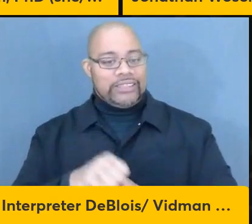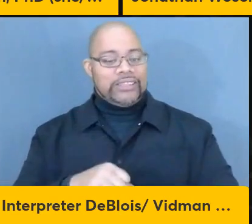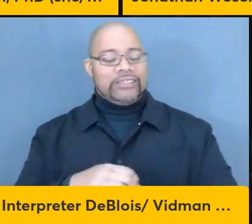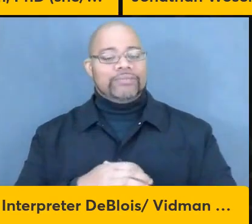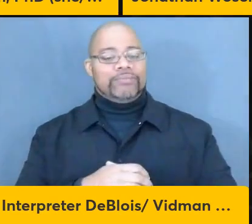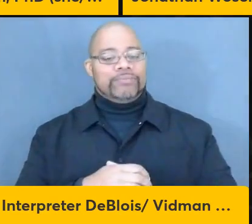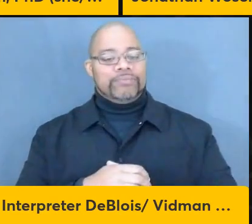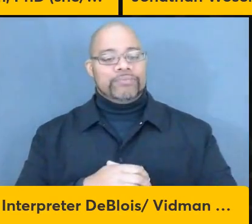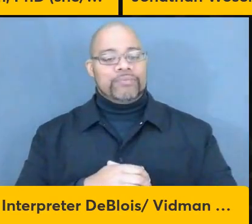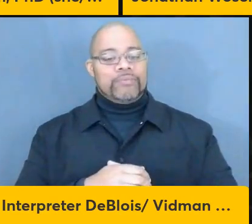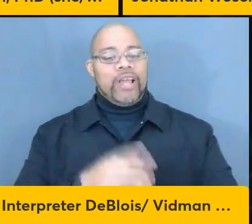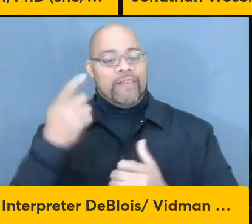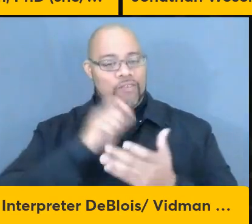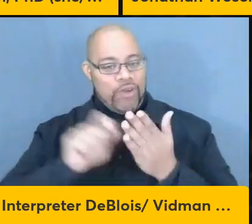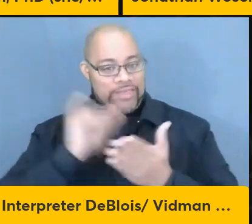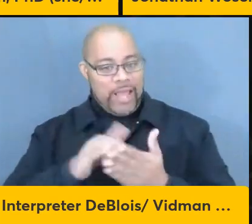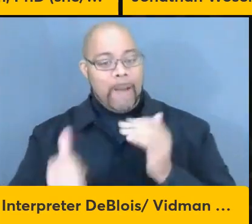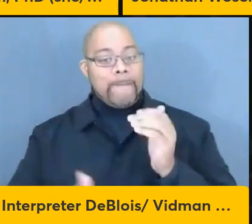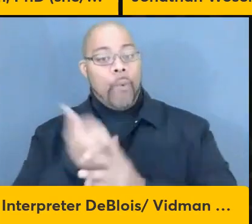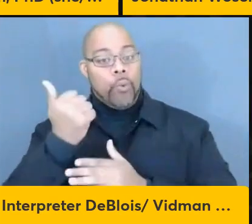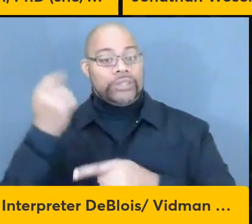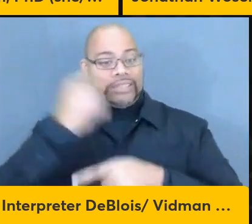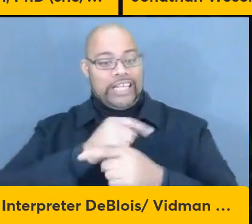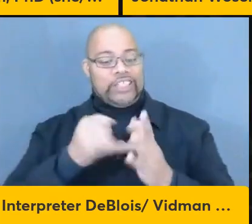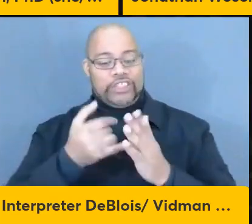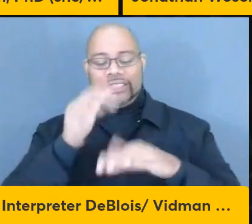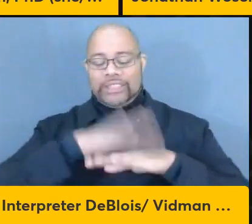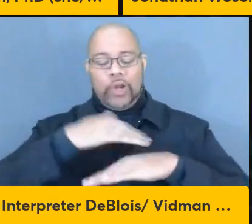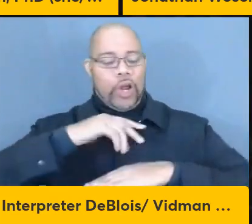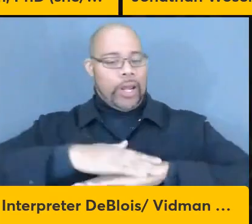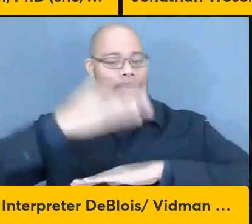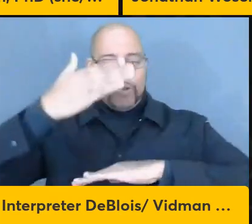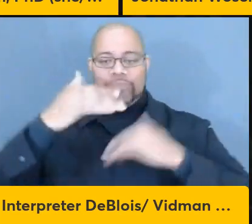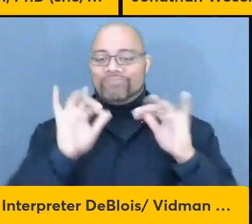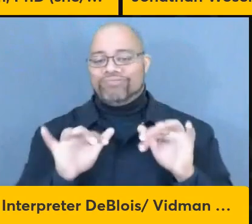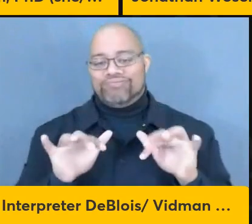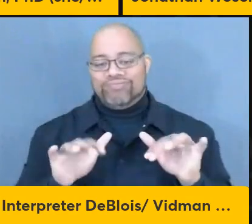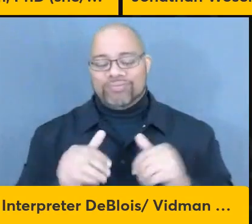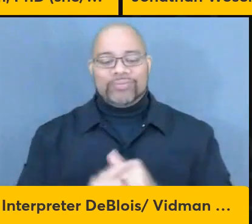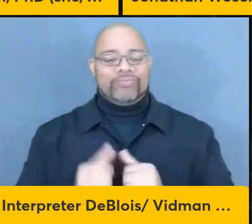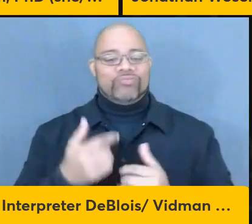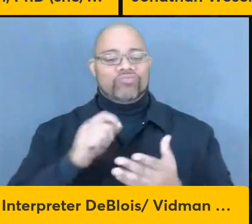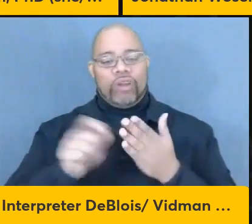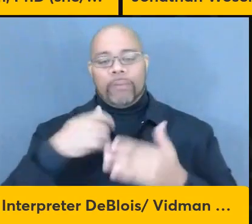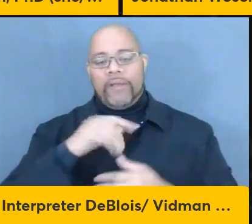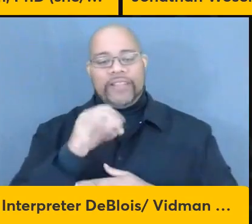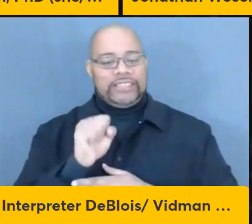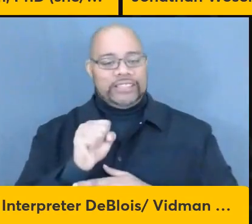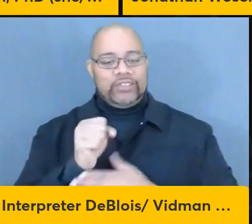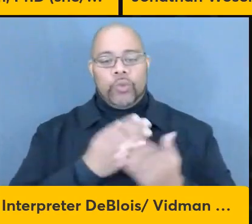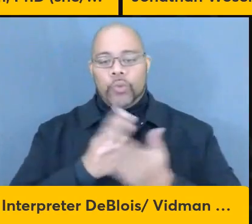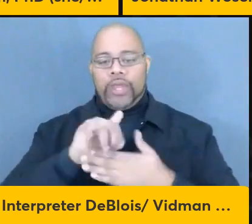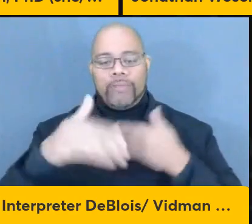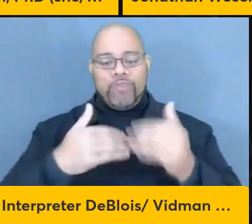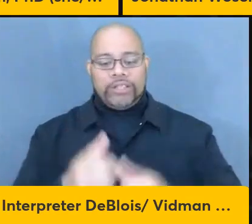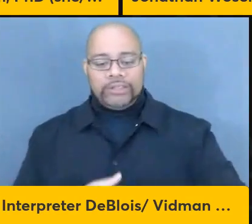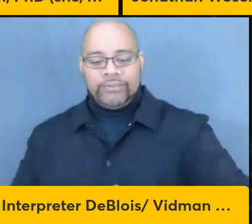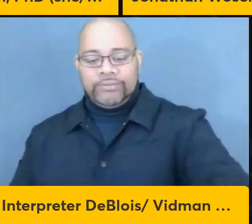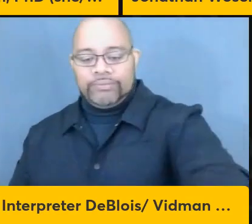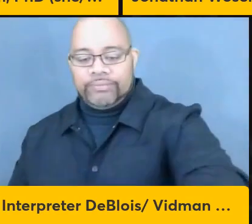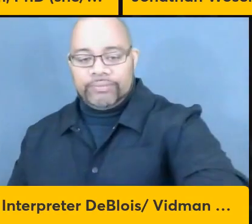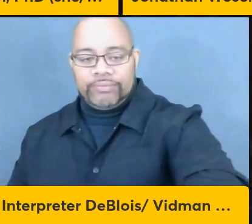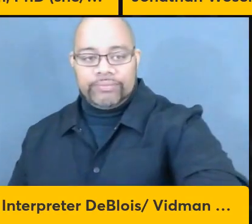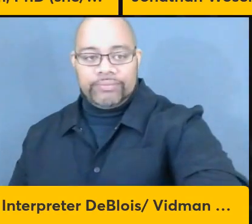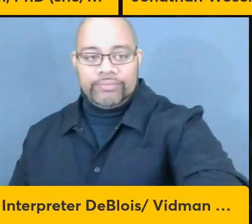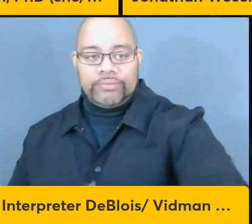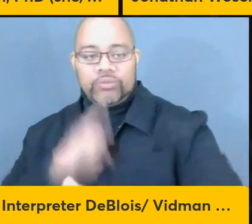hope, to actually write that. So most of the days is just sitting on my computer at this point, just writing my thesis and going through that process. And I'm sure everyone on this